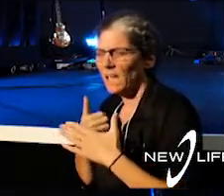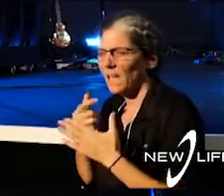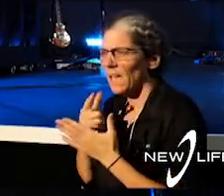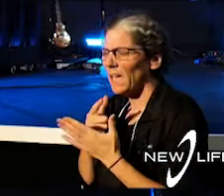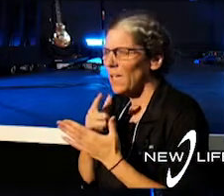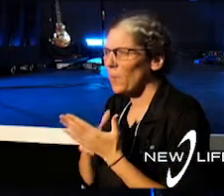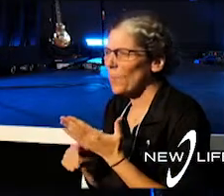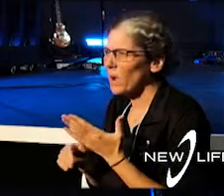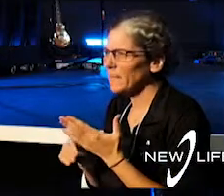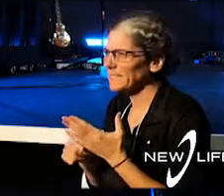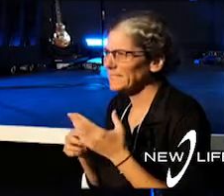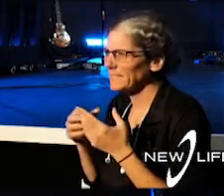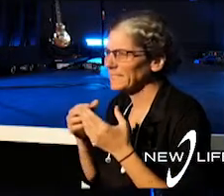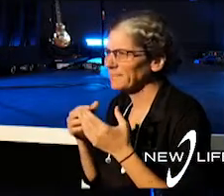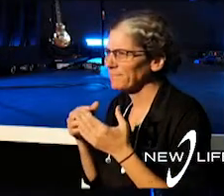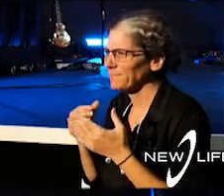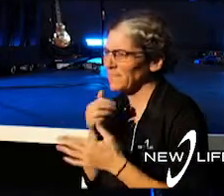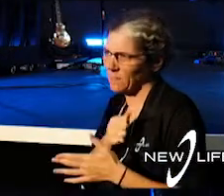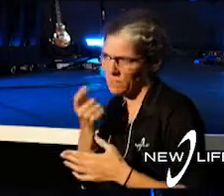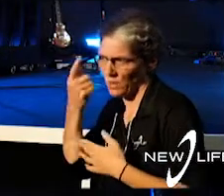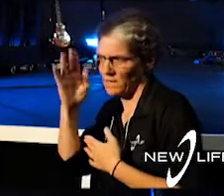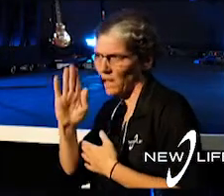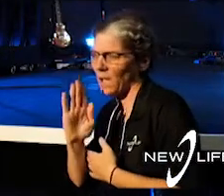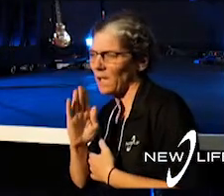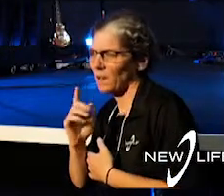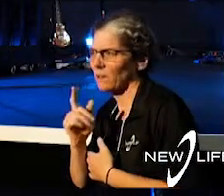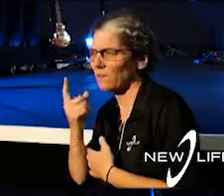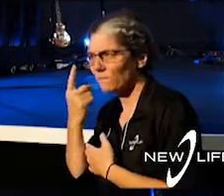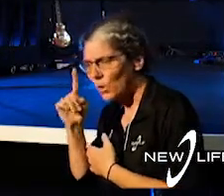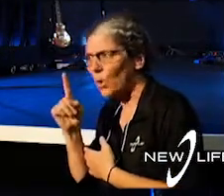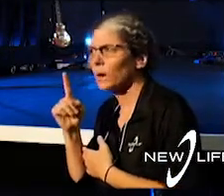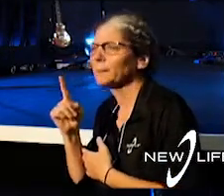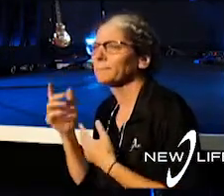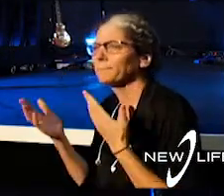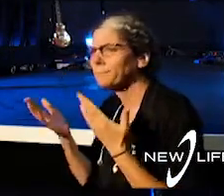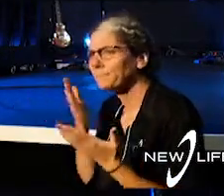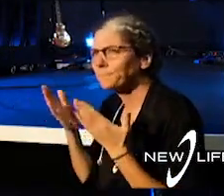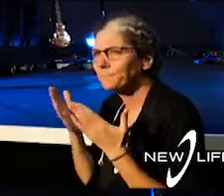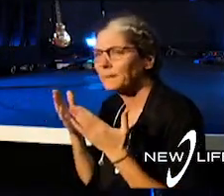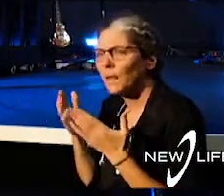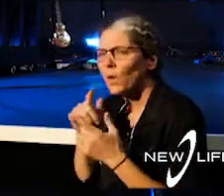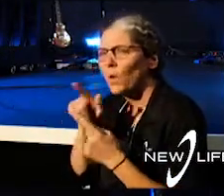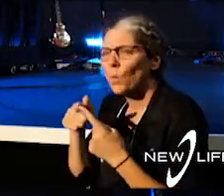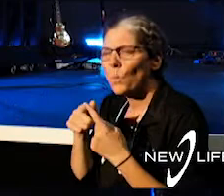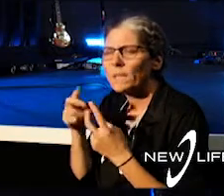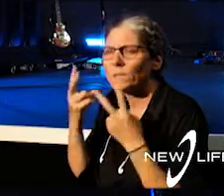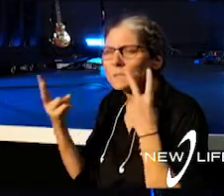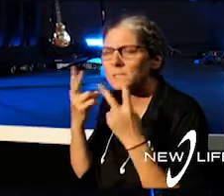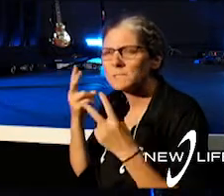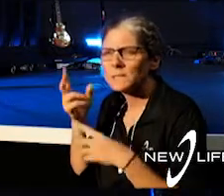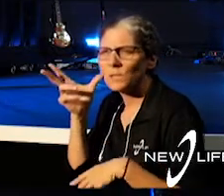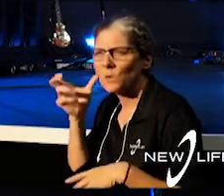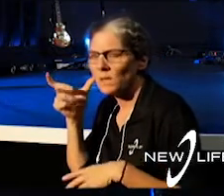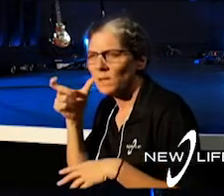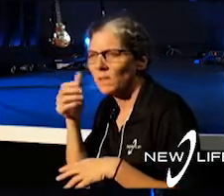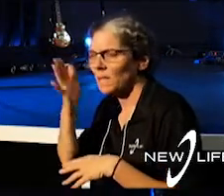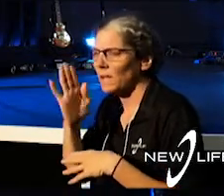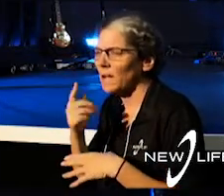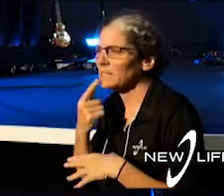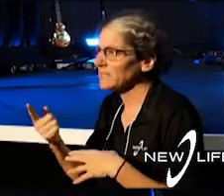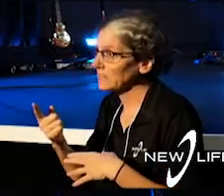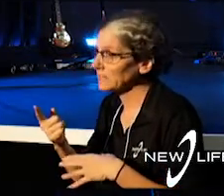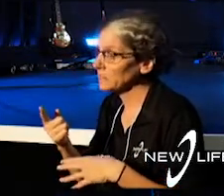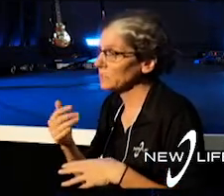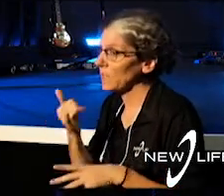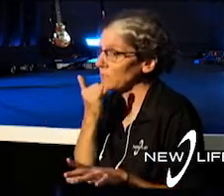wash our hands of, and that's a good thing. I want to let you know if at any time during a sermon or during a podcast, if God ever convicts you of something and you go,